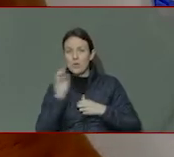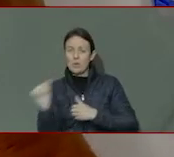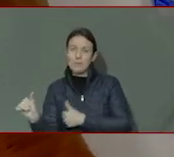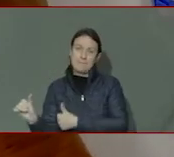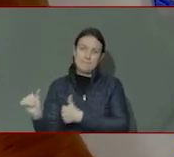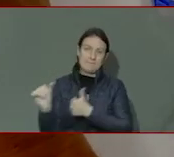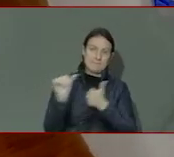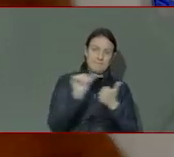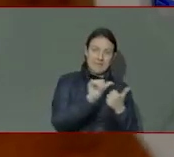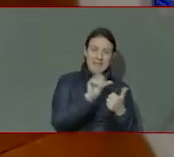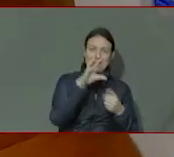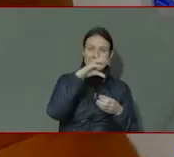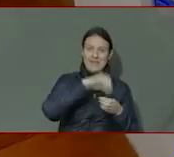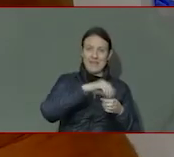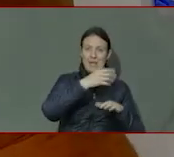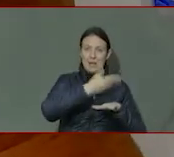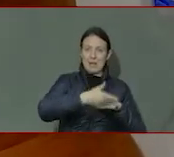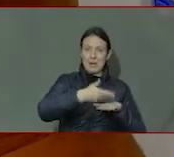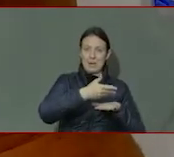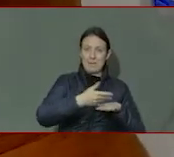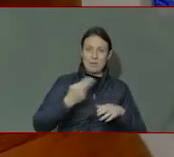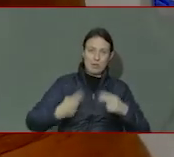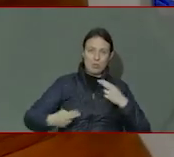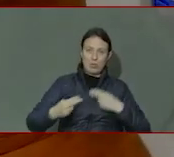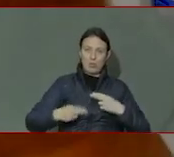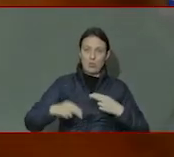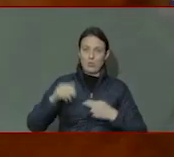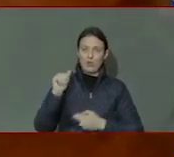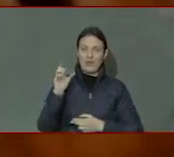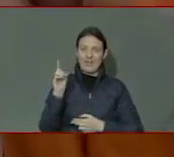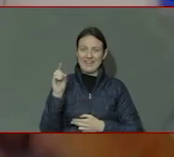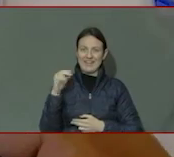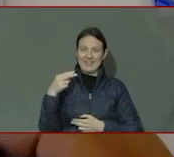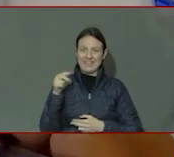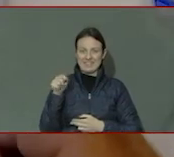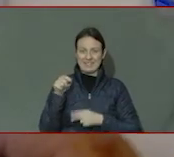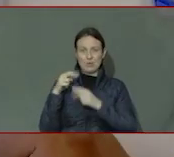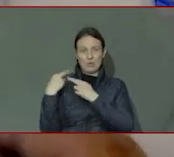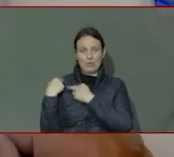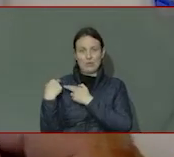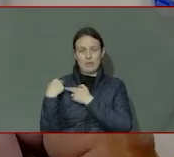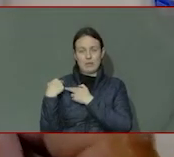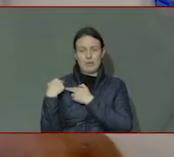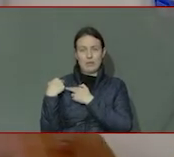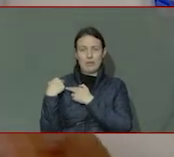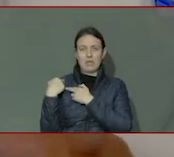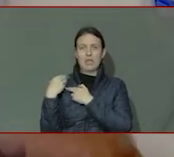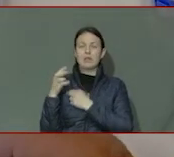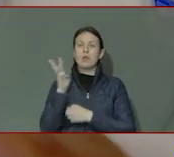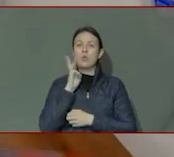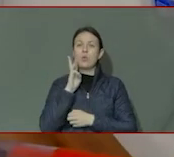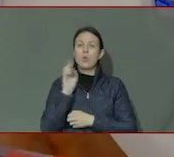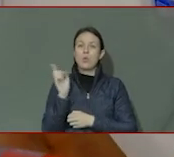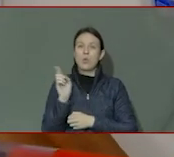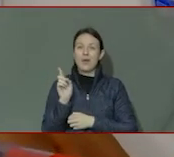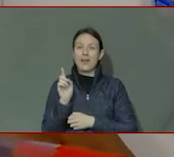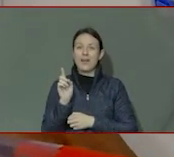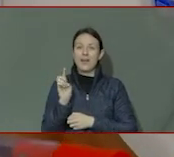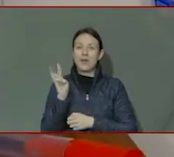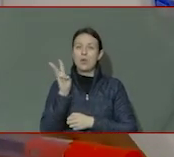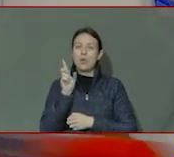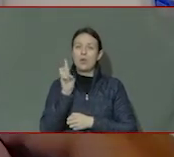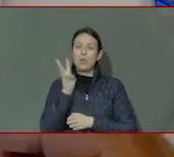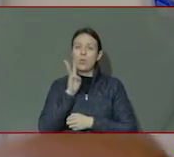back into the blood. And if it goes back into the blood, there will be what water? There will be